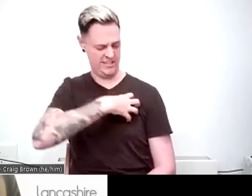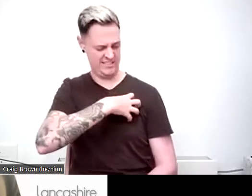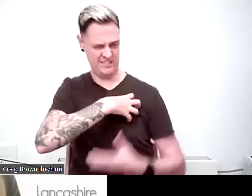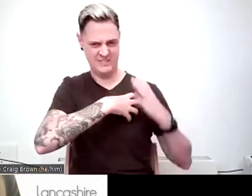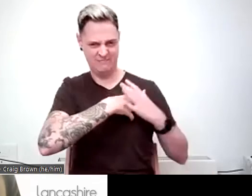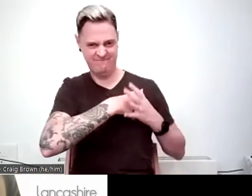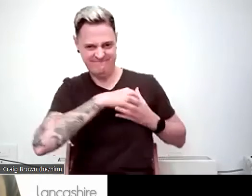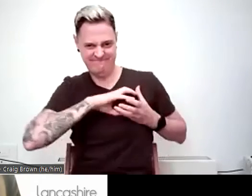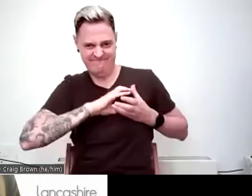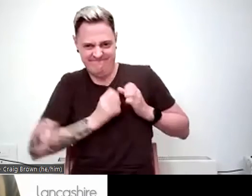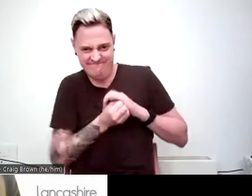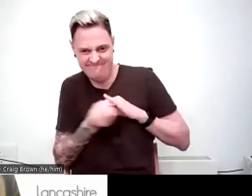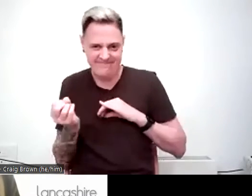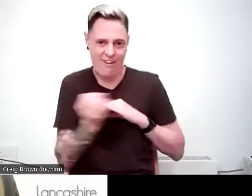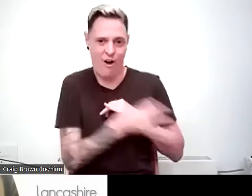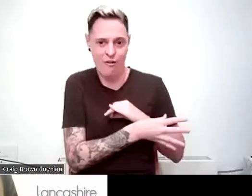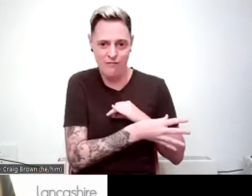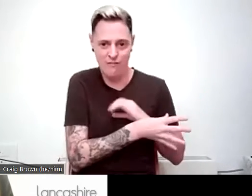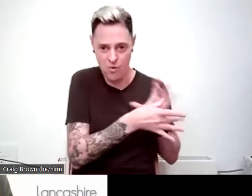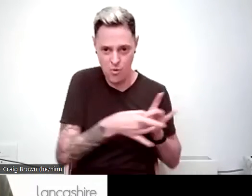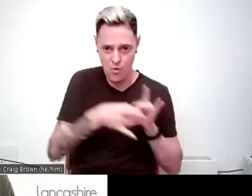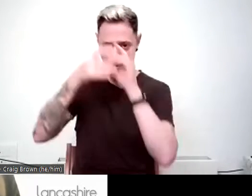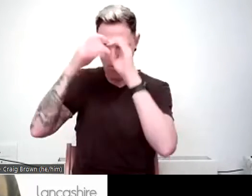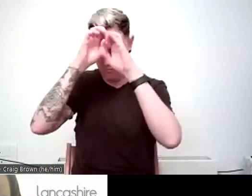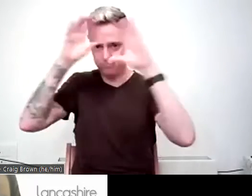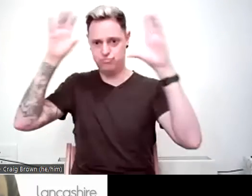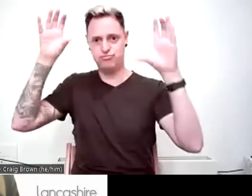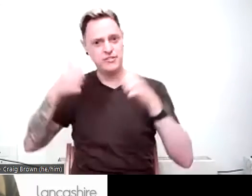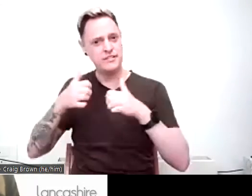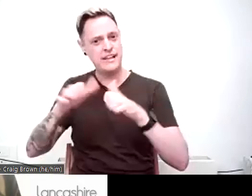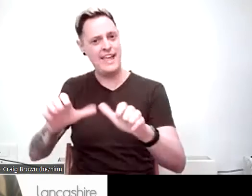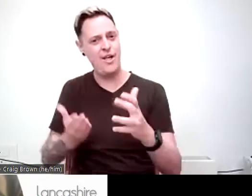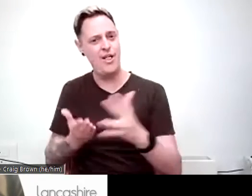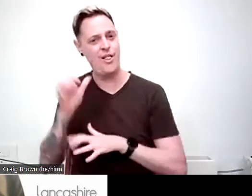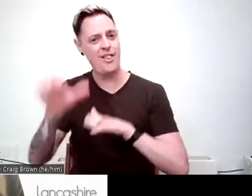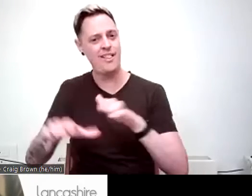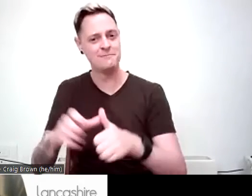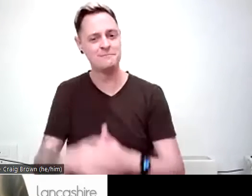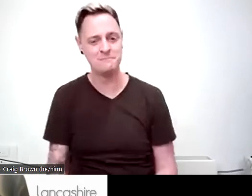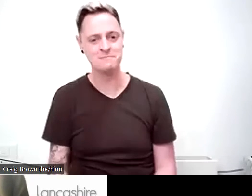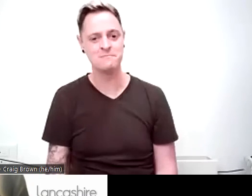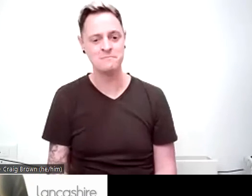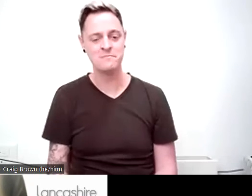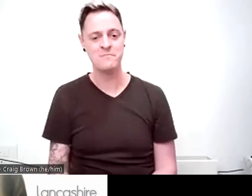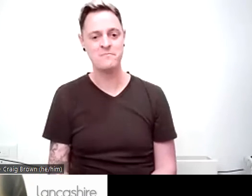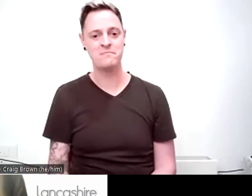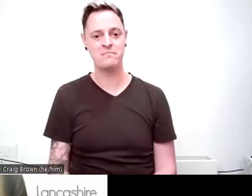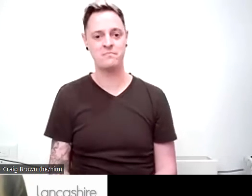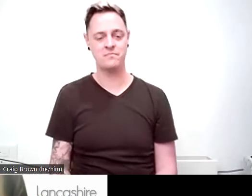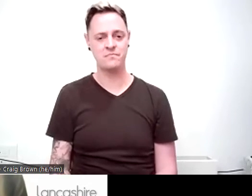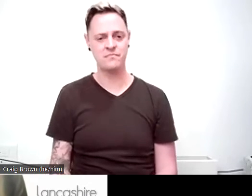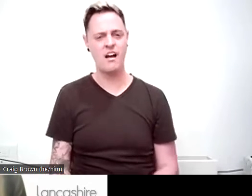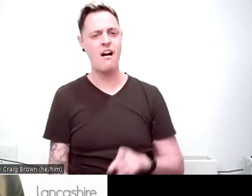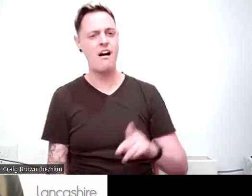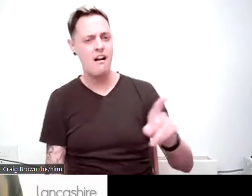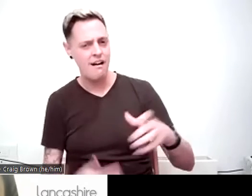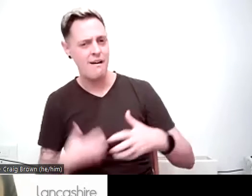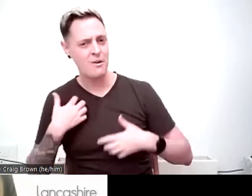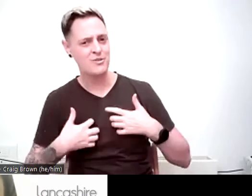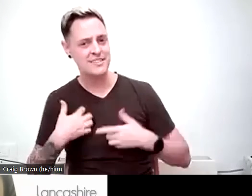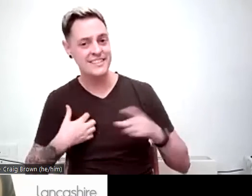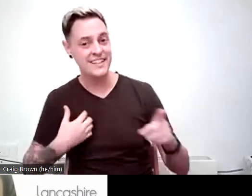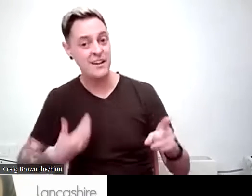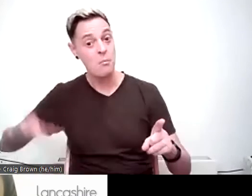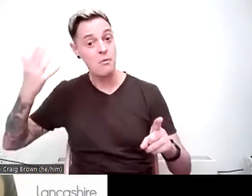So yeah, that's It's interesting that was, yoga was once considered more of like a